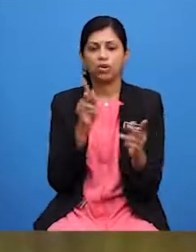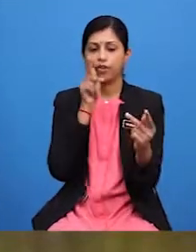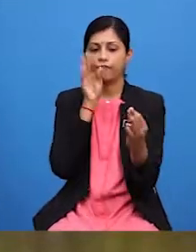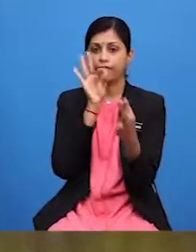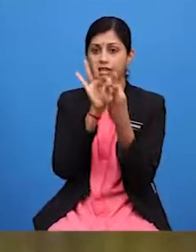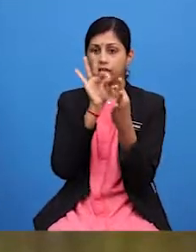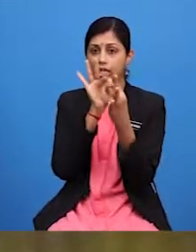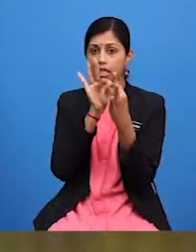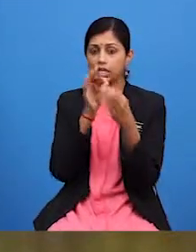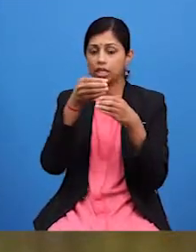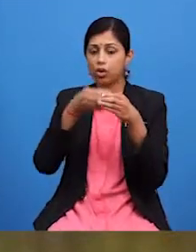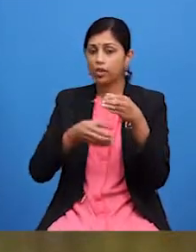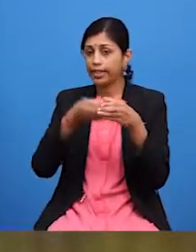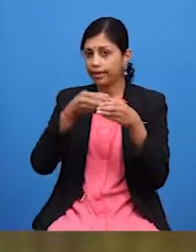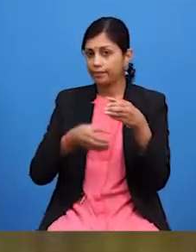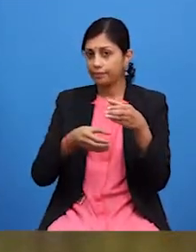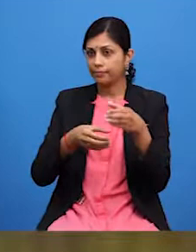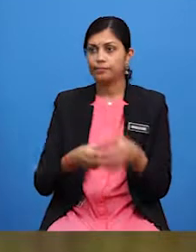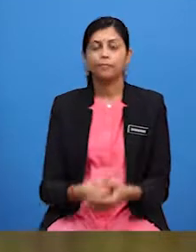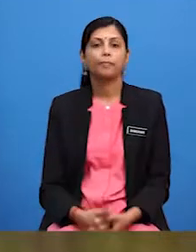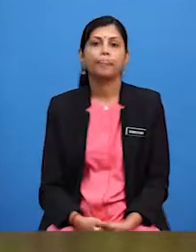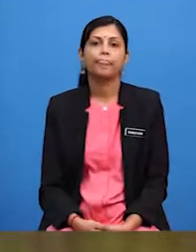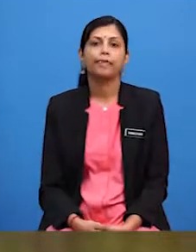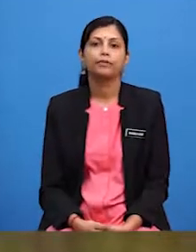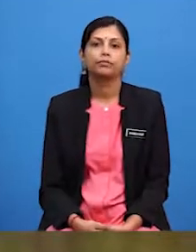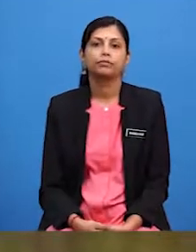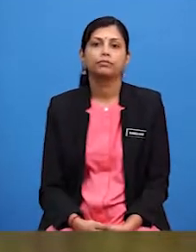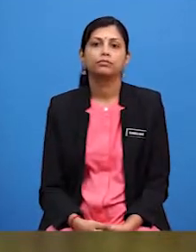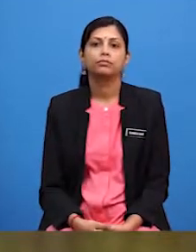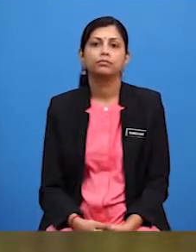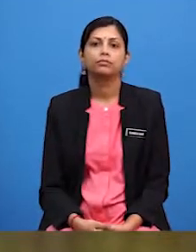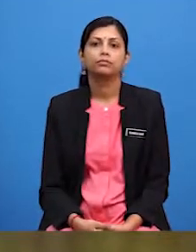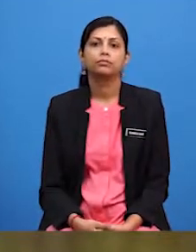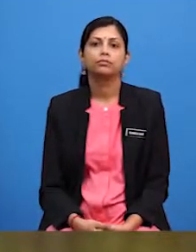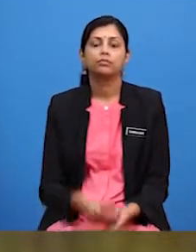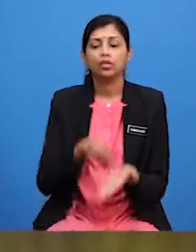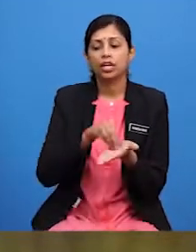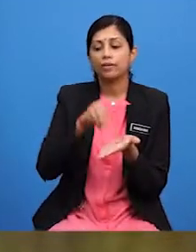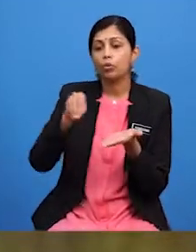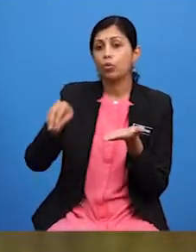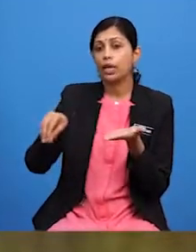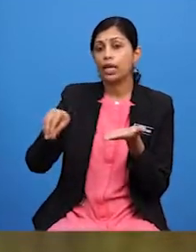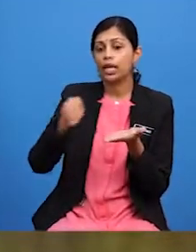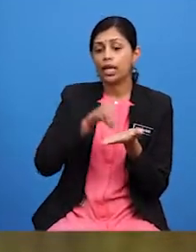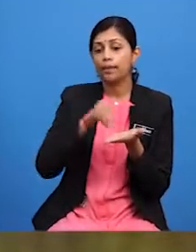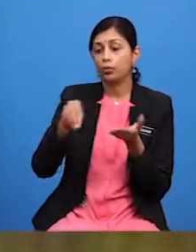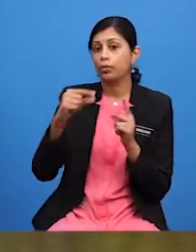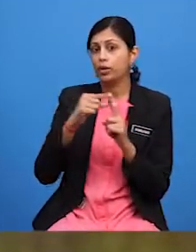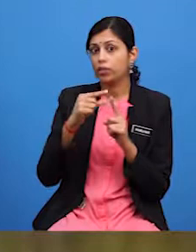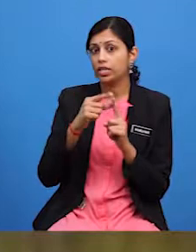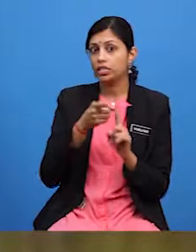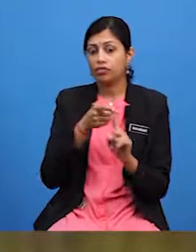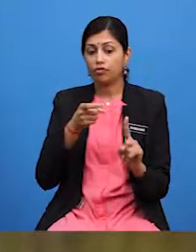text. Next, removing words from a reading text can also cause a